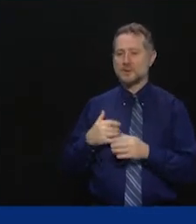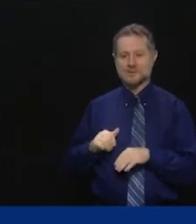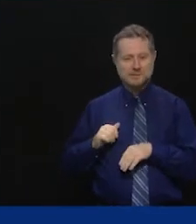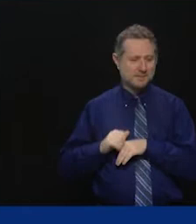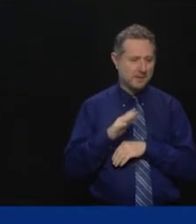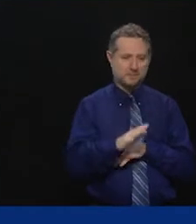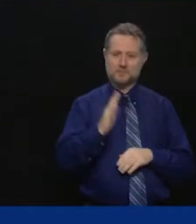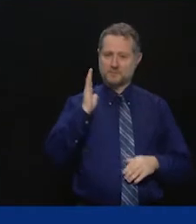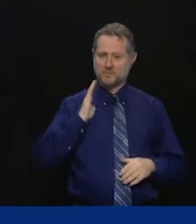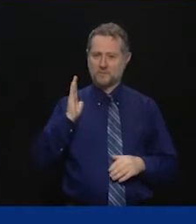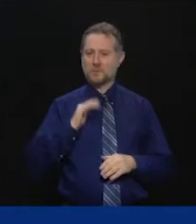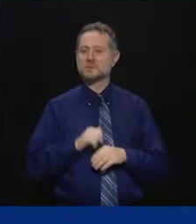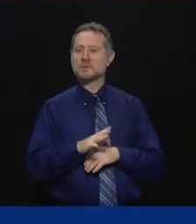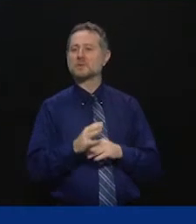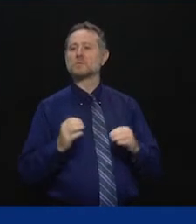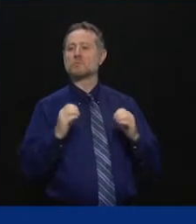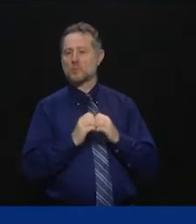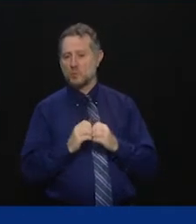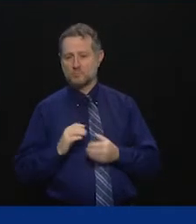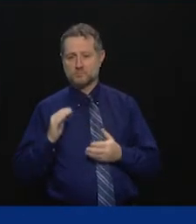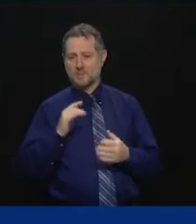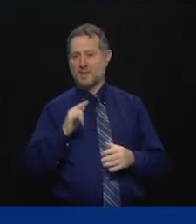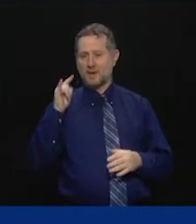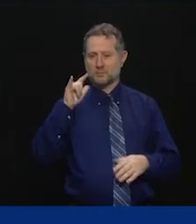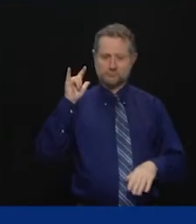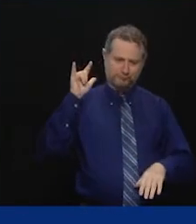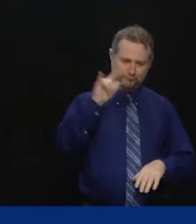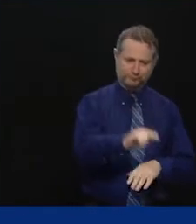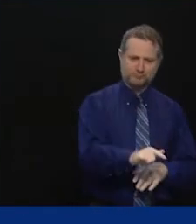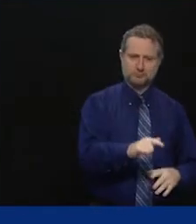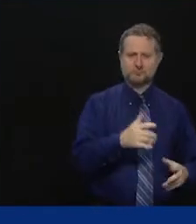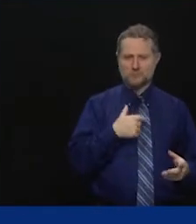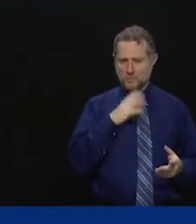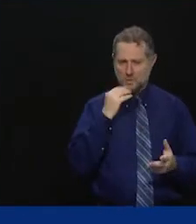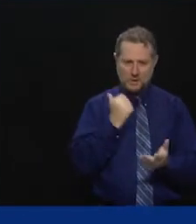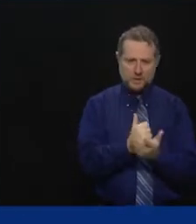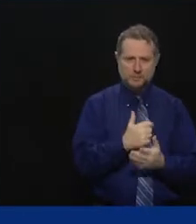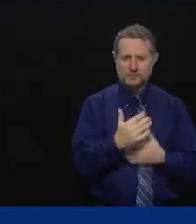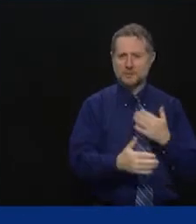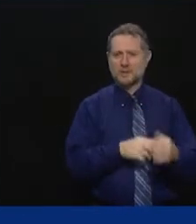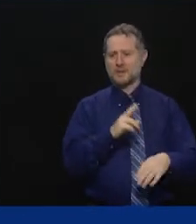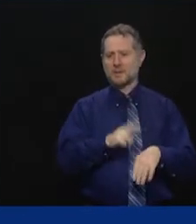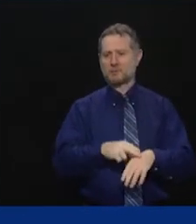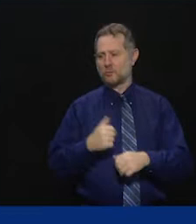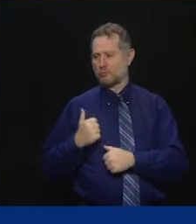will send airplanes down when no other will. I'll send the National Guard down, all the utility